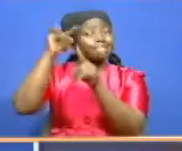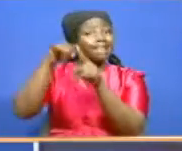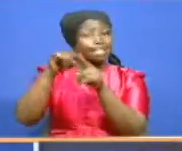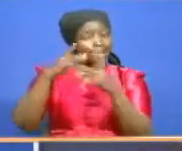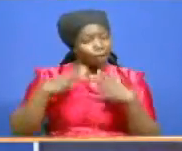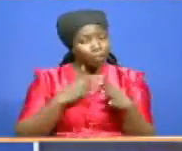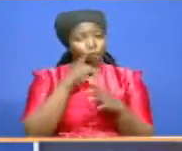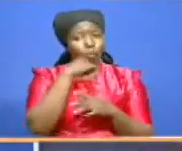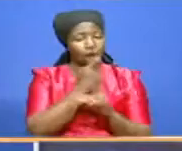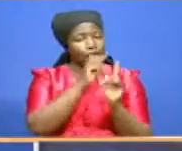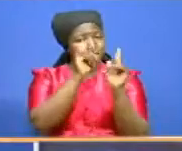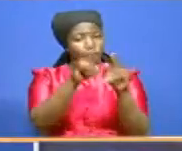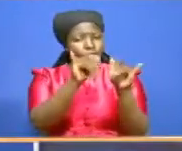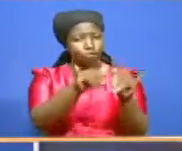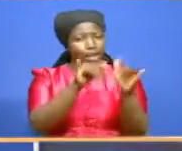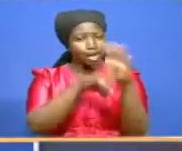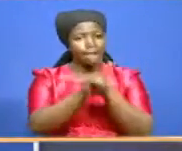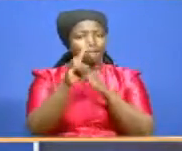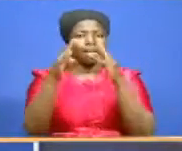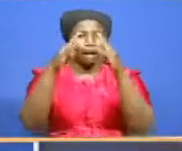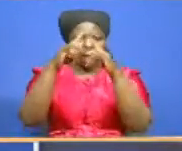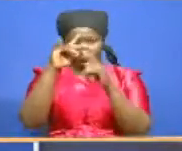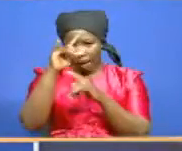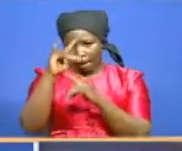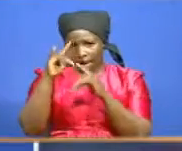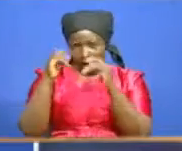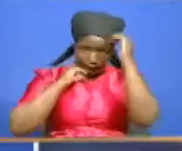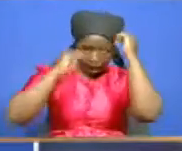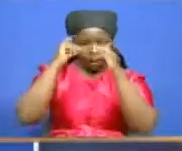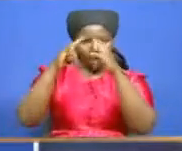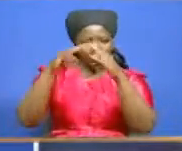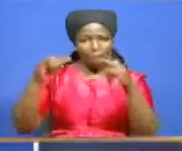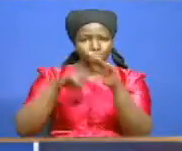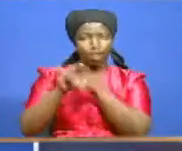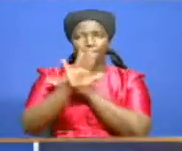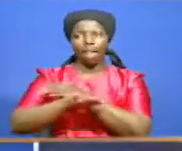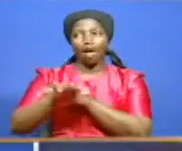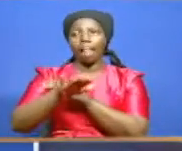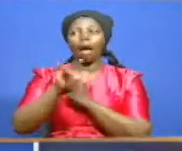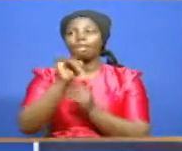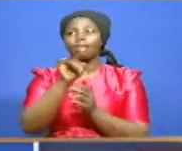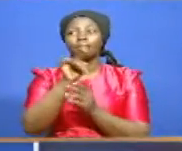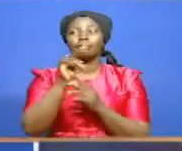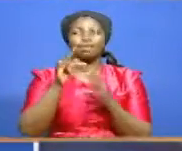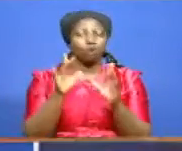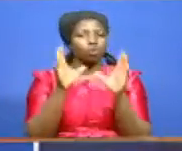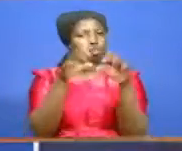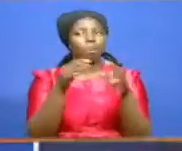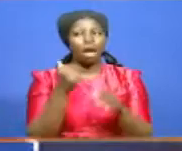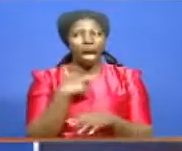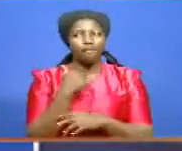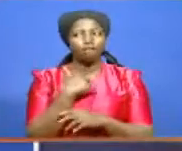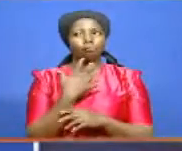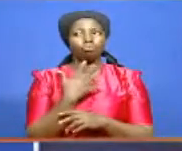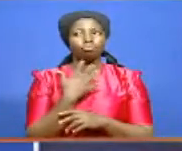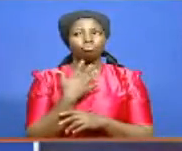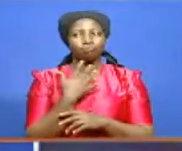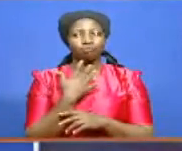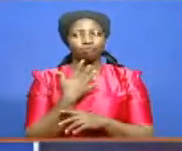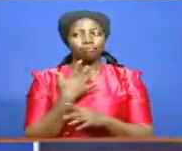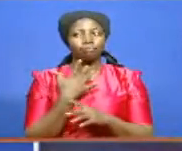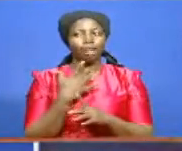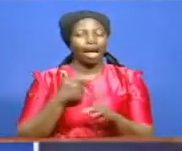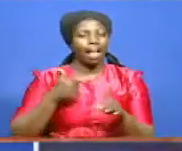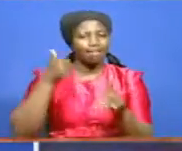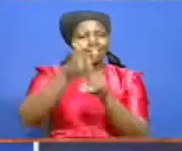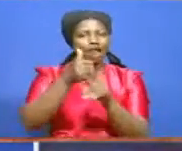who had taken refuge in the security camps in the area. The bandits are reported to have laid siege on 4 security camps in